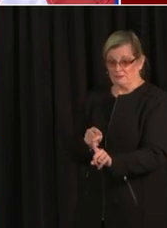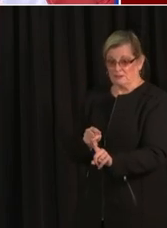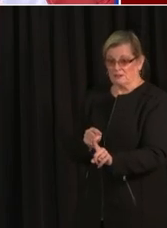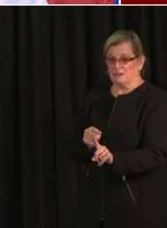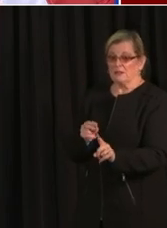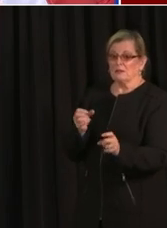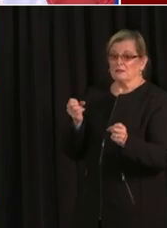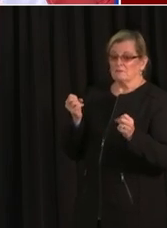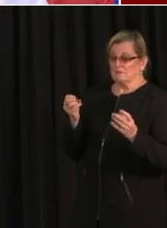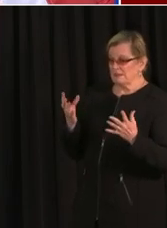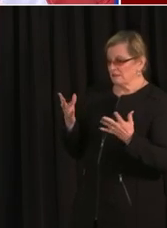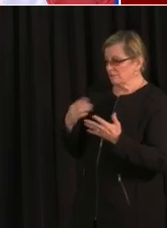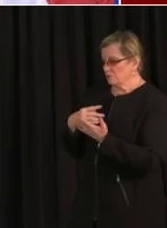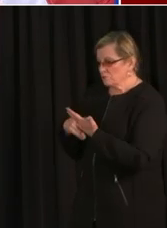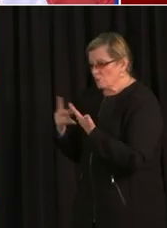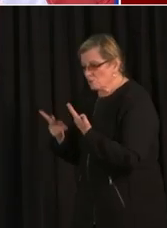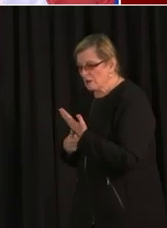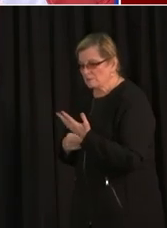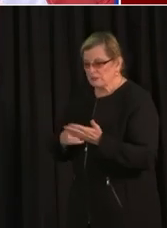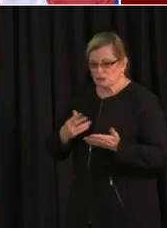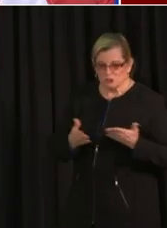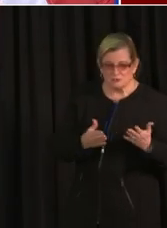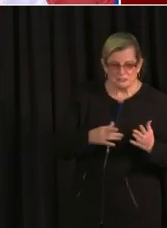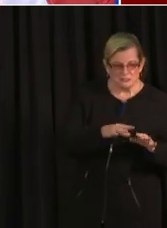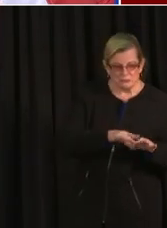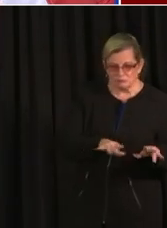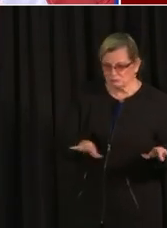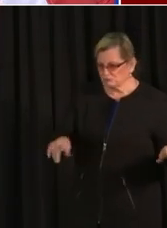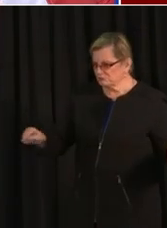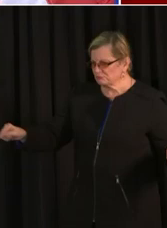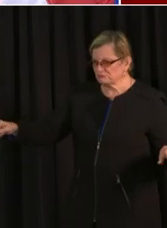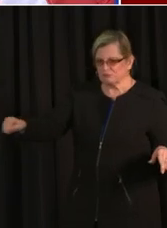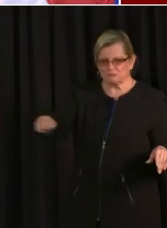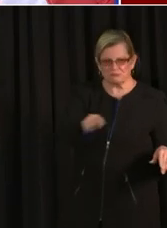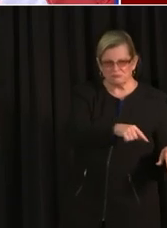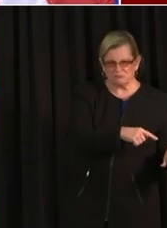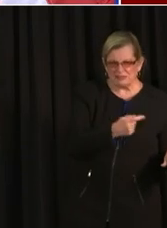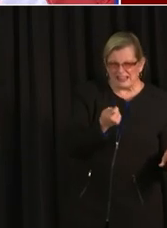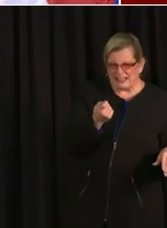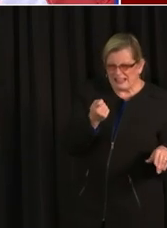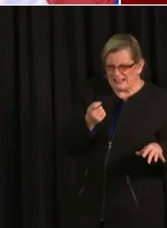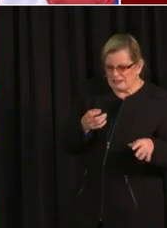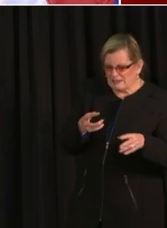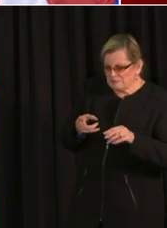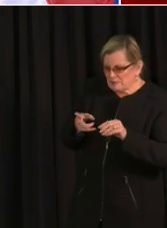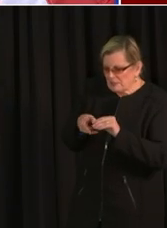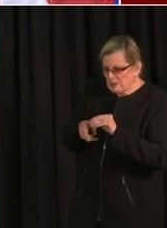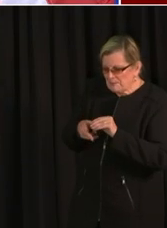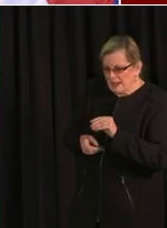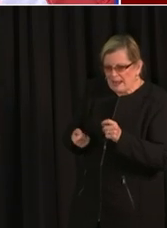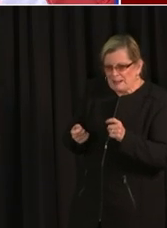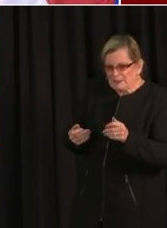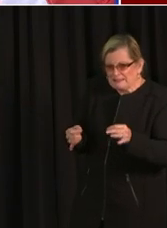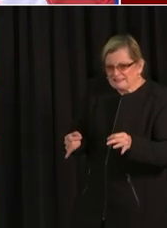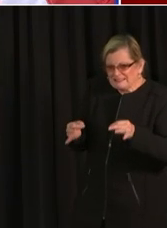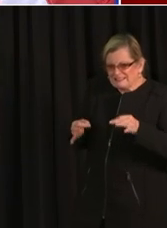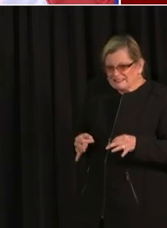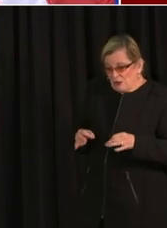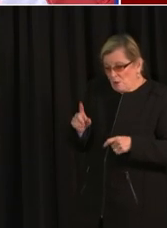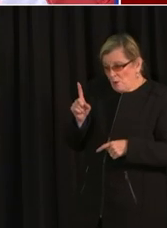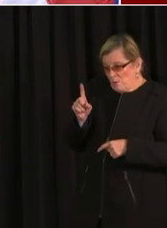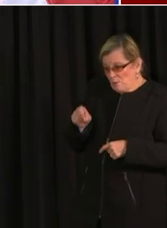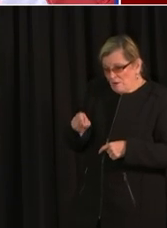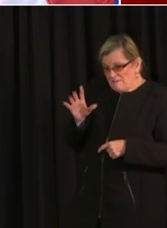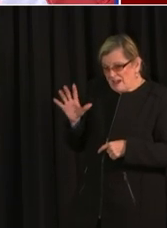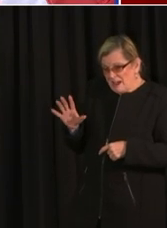and services got a haircut because of that $1.5 billion decrease